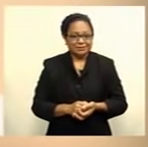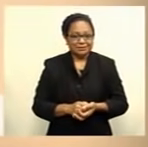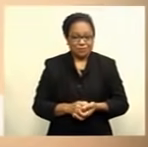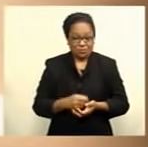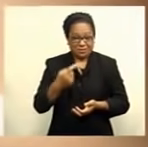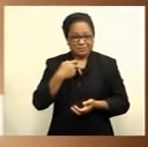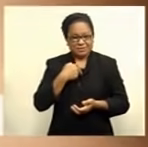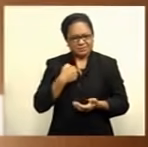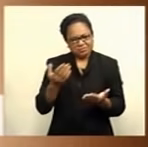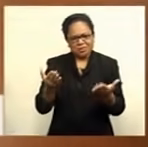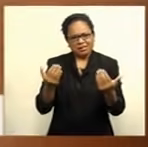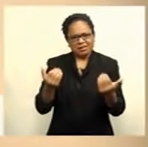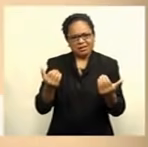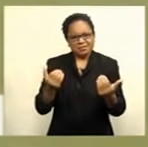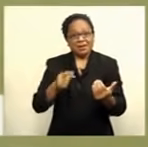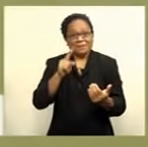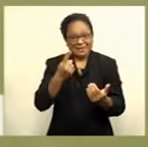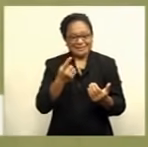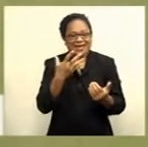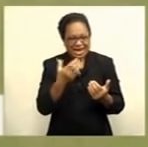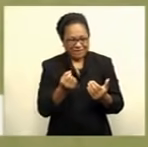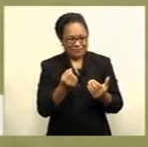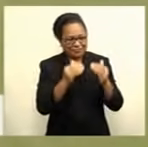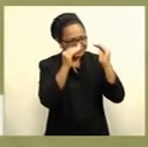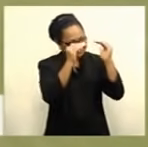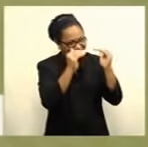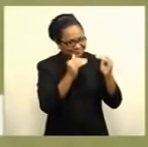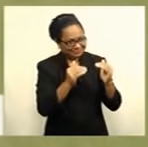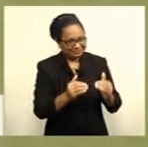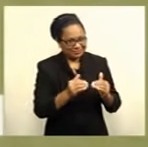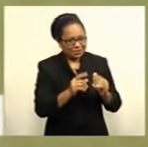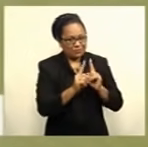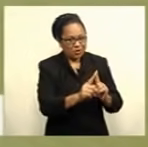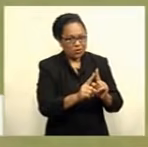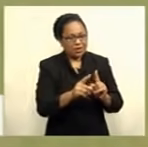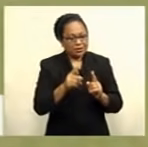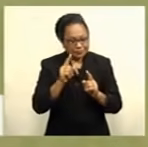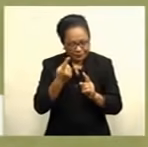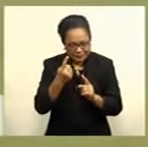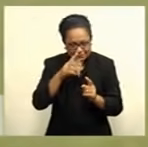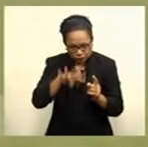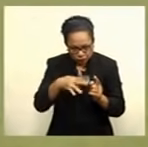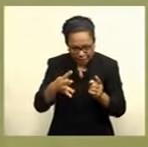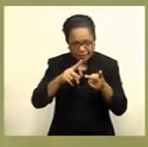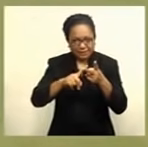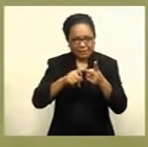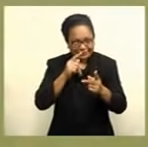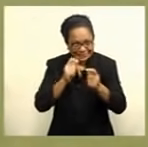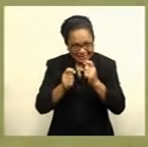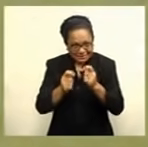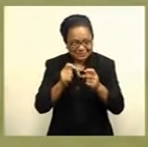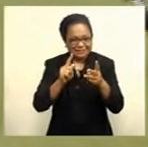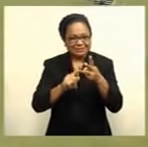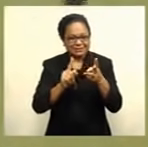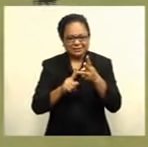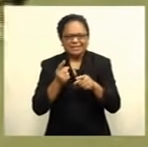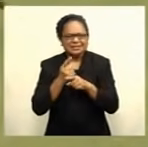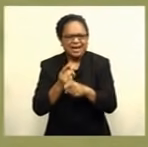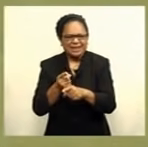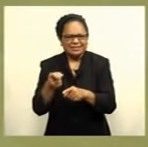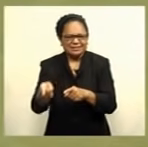policy, but we have to go through that process. We have to screen them, we have to test them, and we have to guide them through a